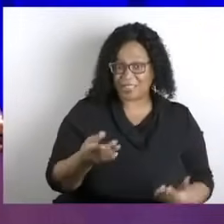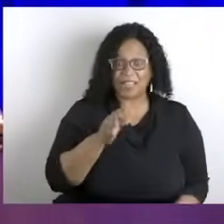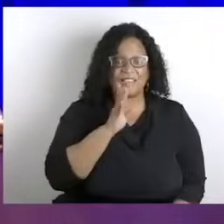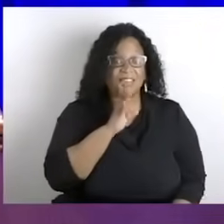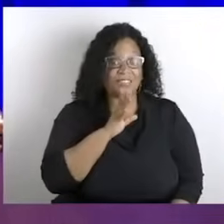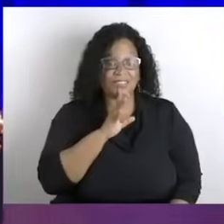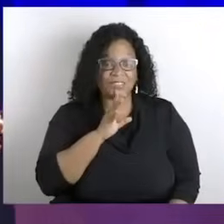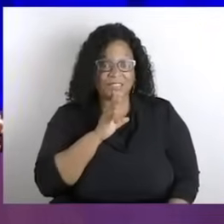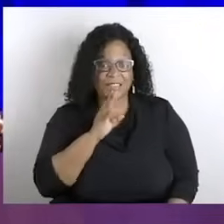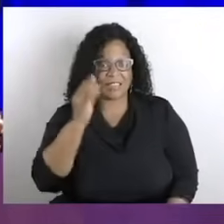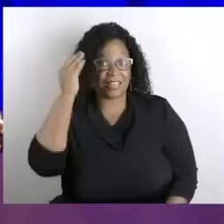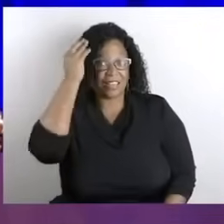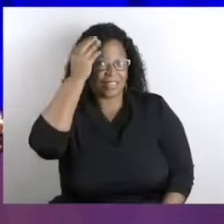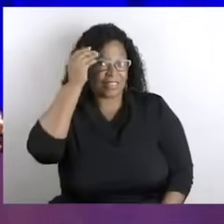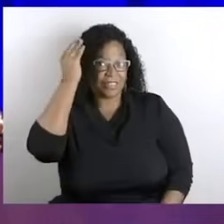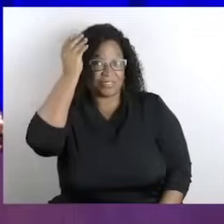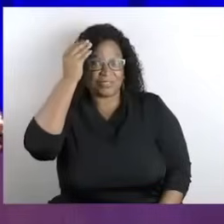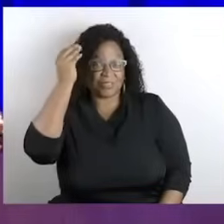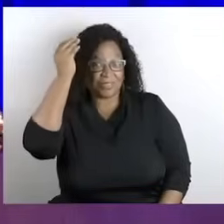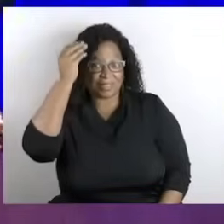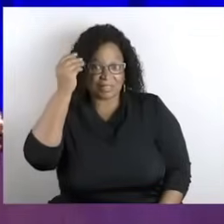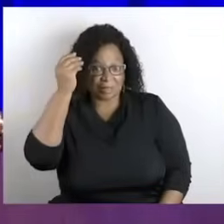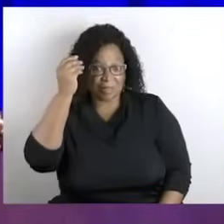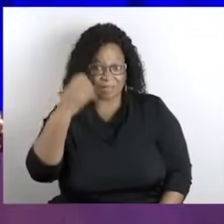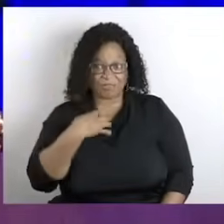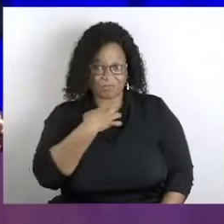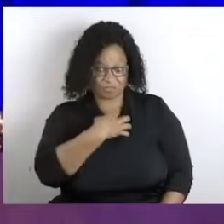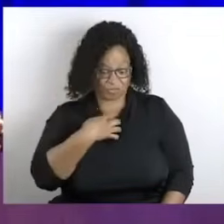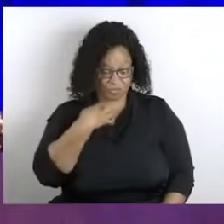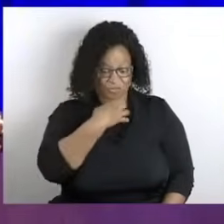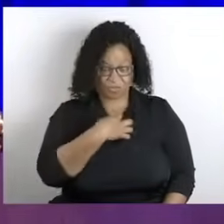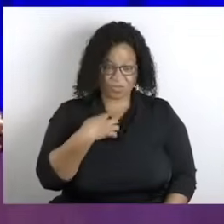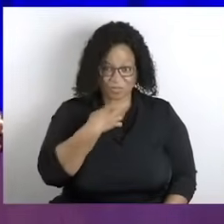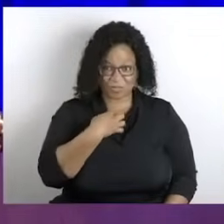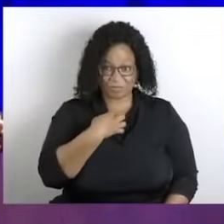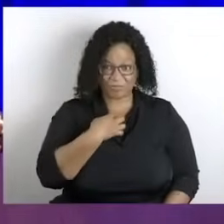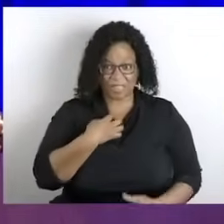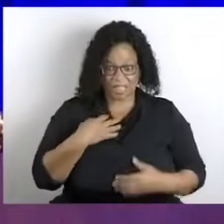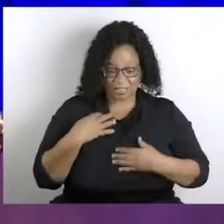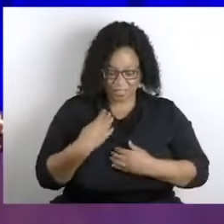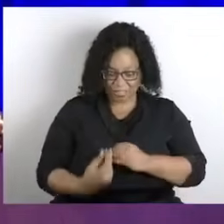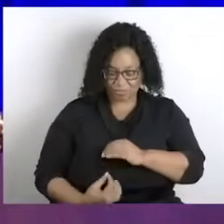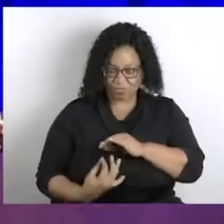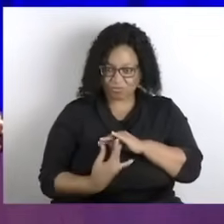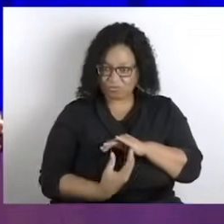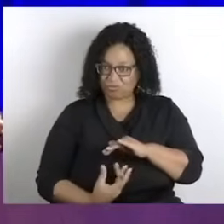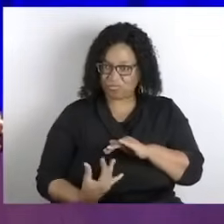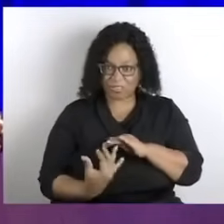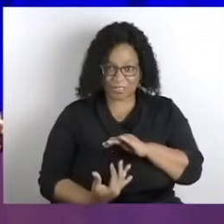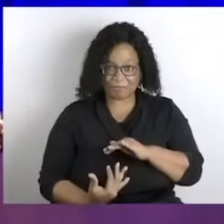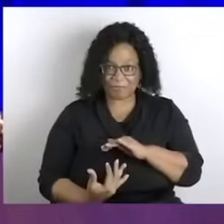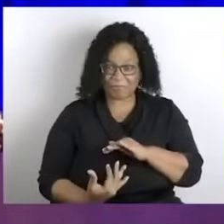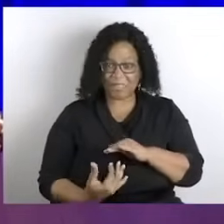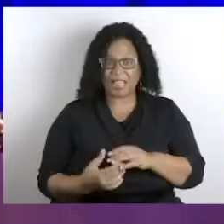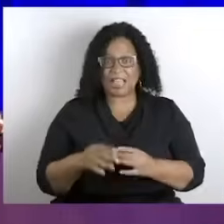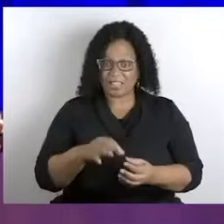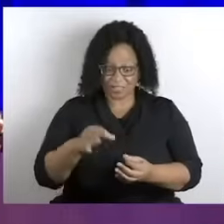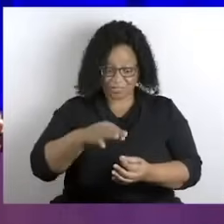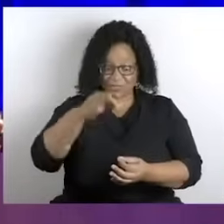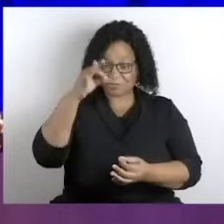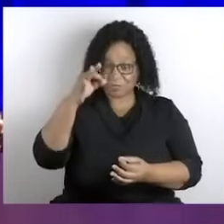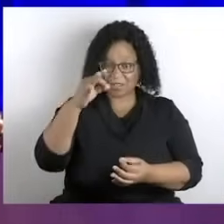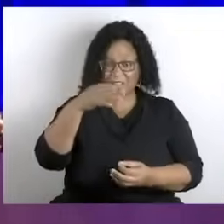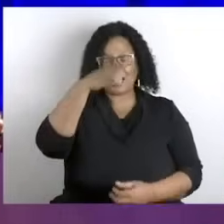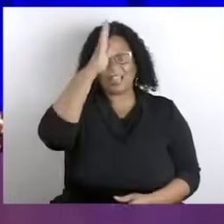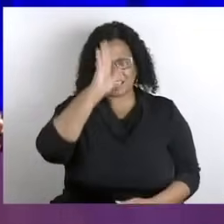want anybody else to know about. The God you serve knows what's happening in your spirit that doesn't seem real spiritual. The God you